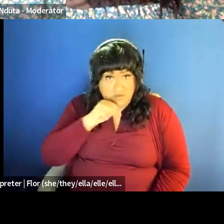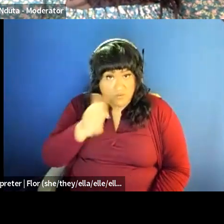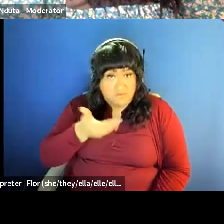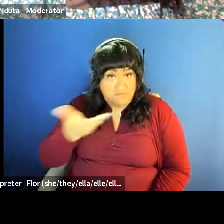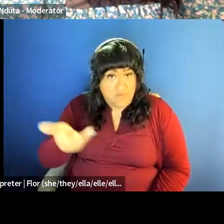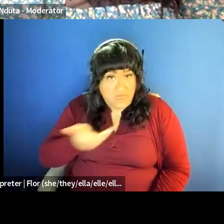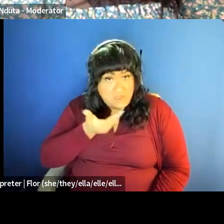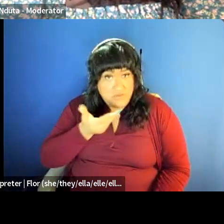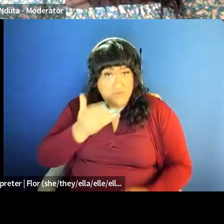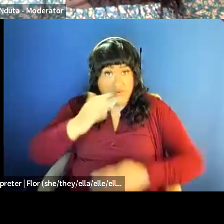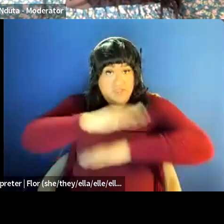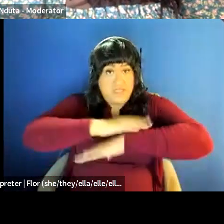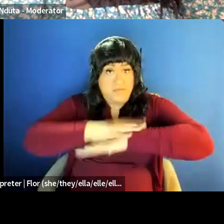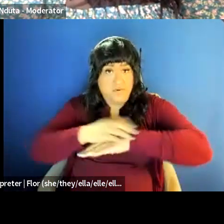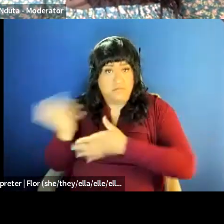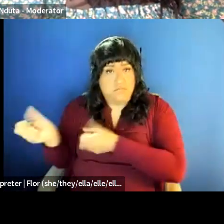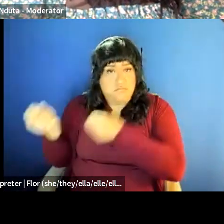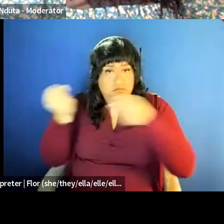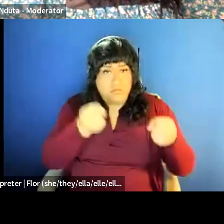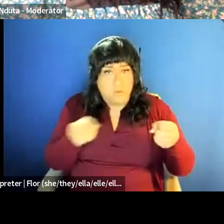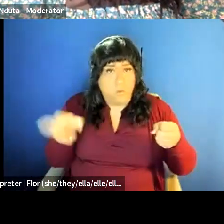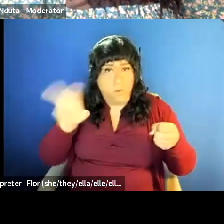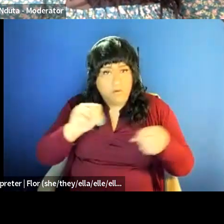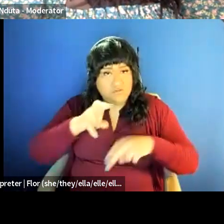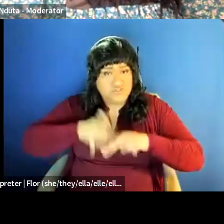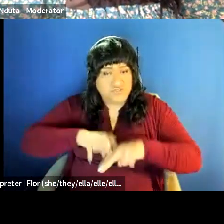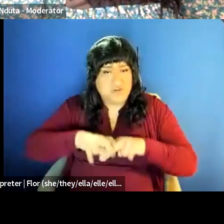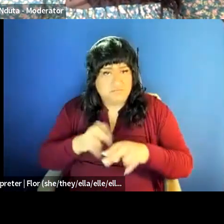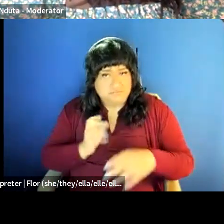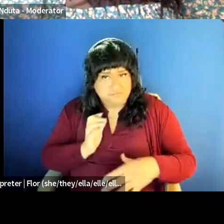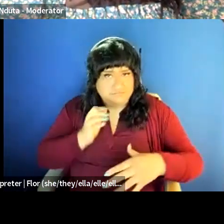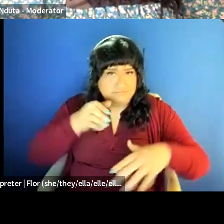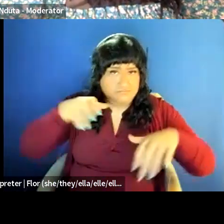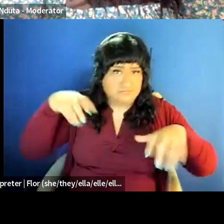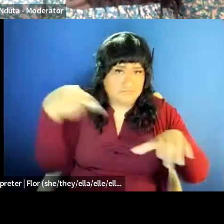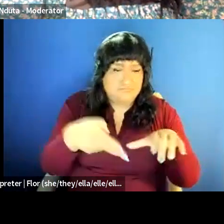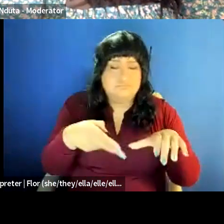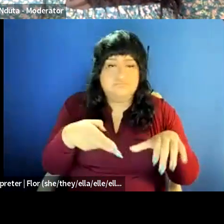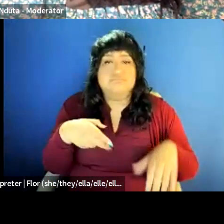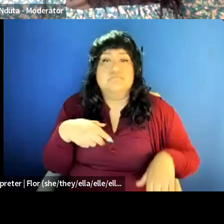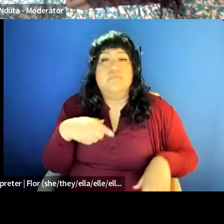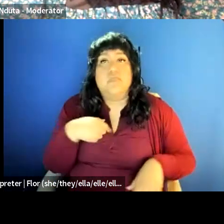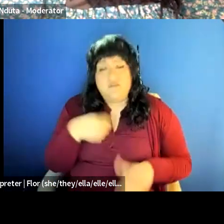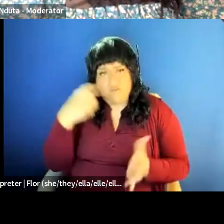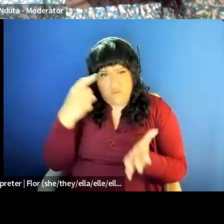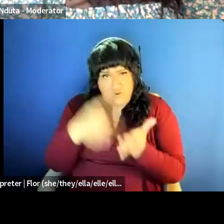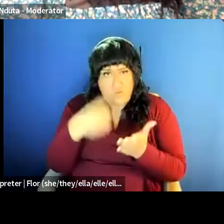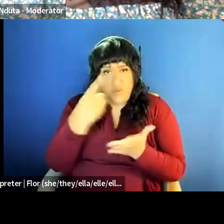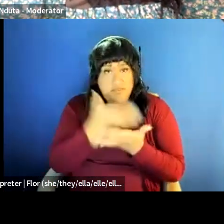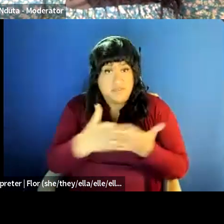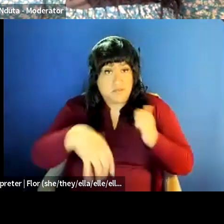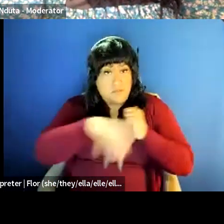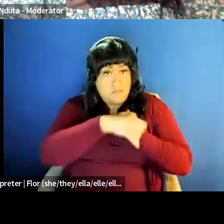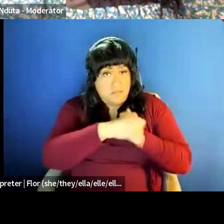I created We In House, when I noticed the conversation, one of the things, the propaganda that's been winning was